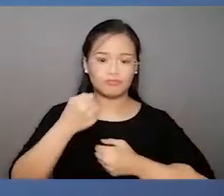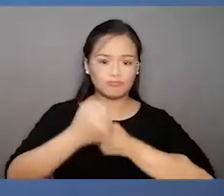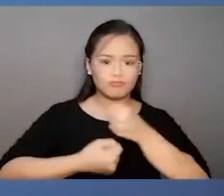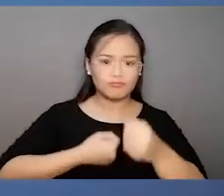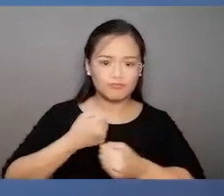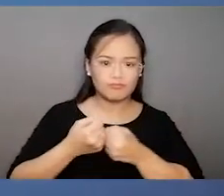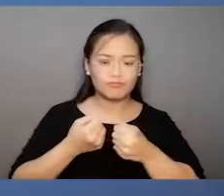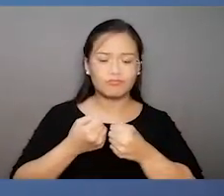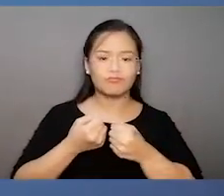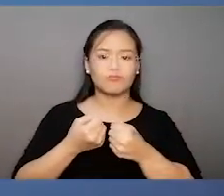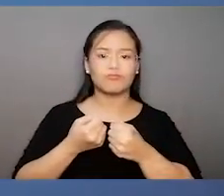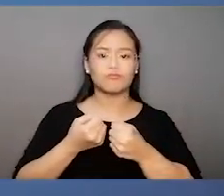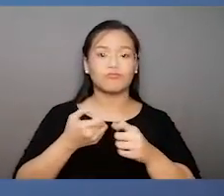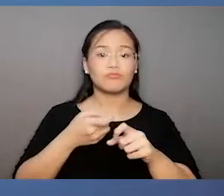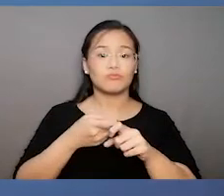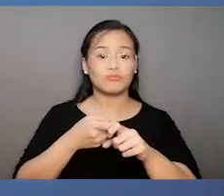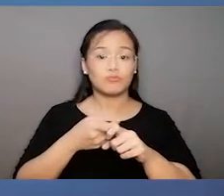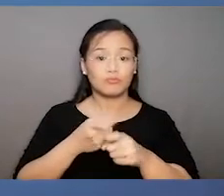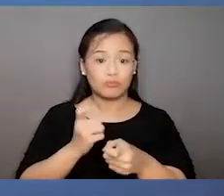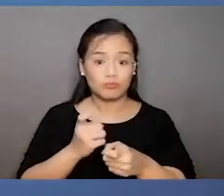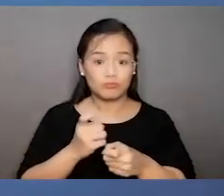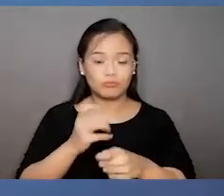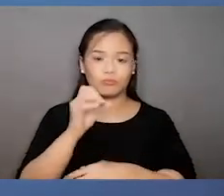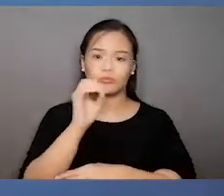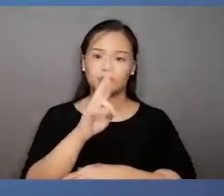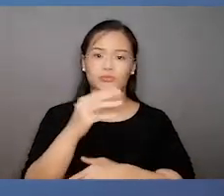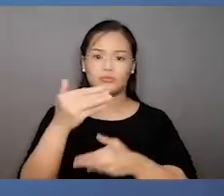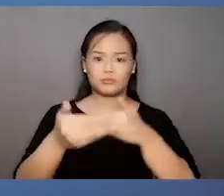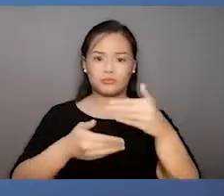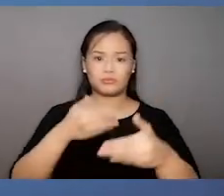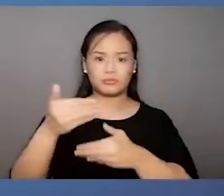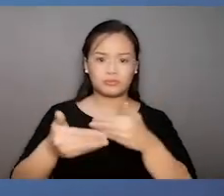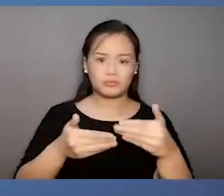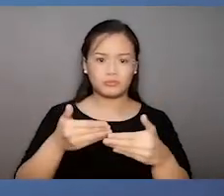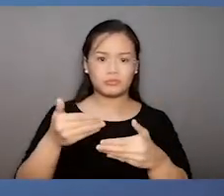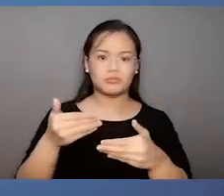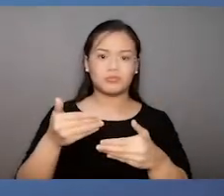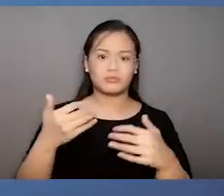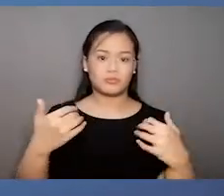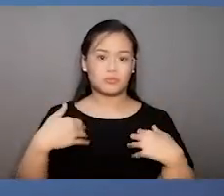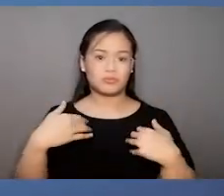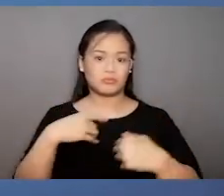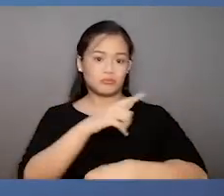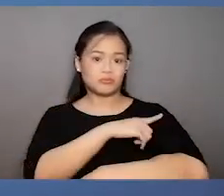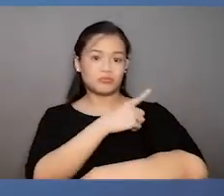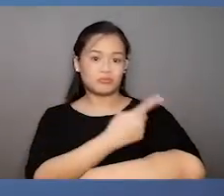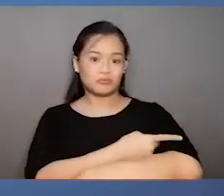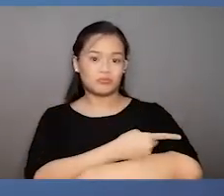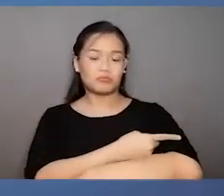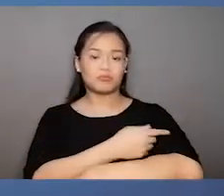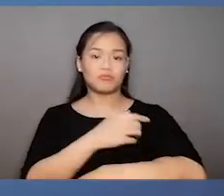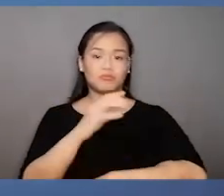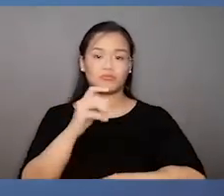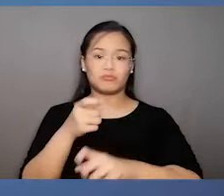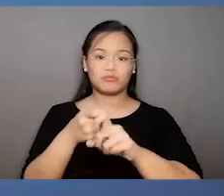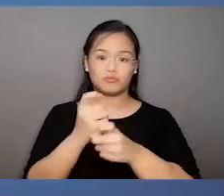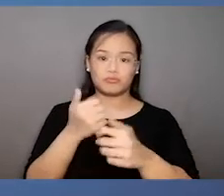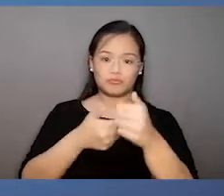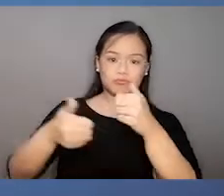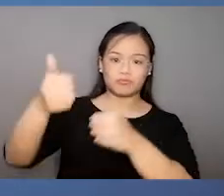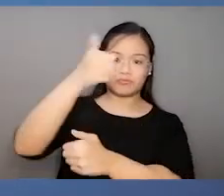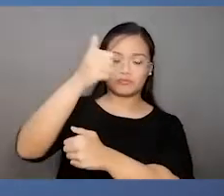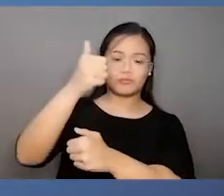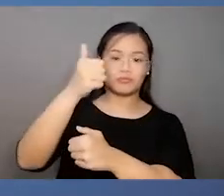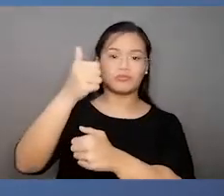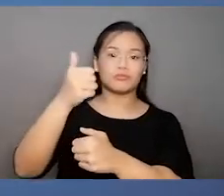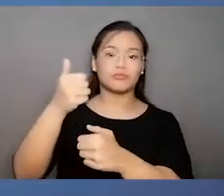inflicted by or at the instigation of or with the consent or acquiescence of a public official